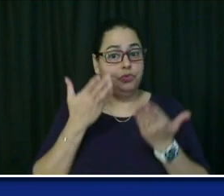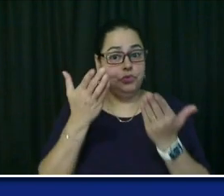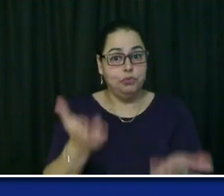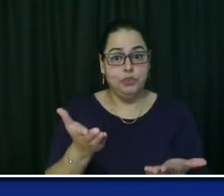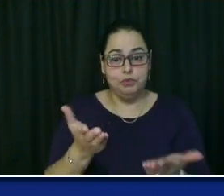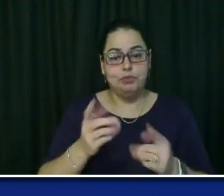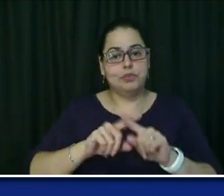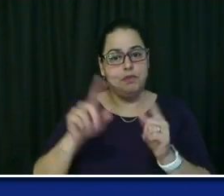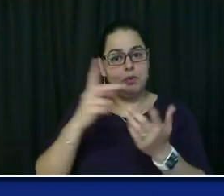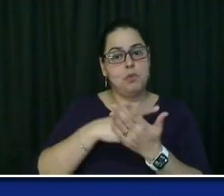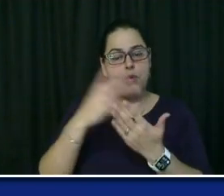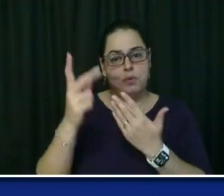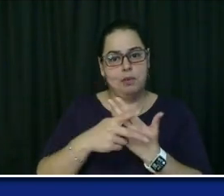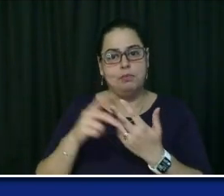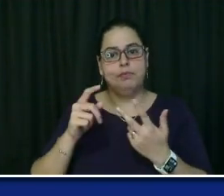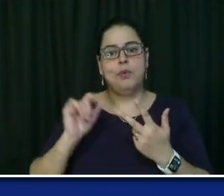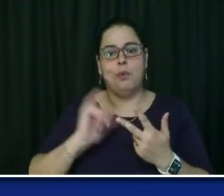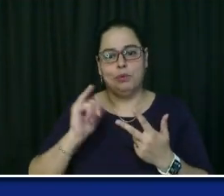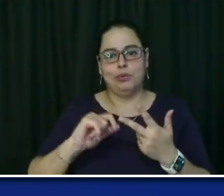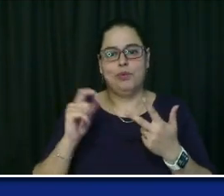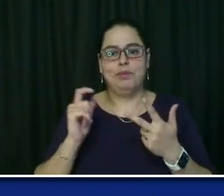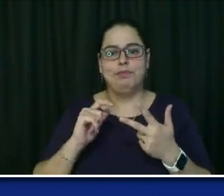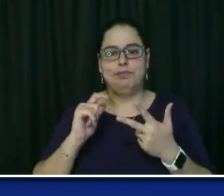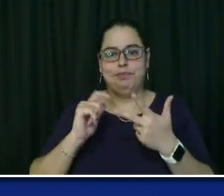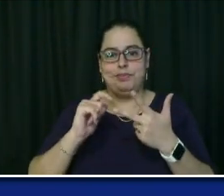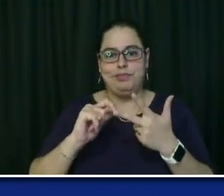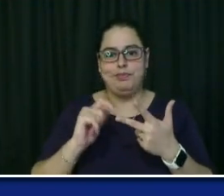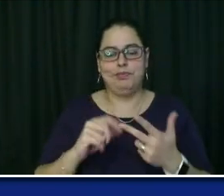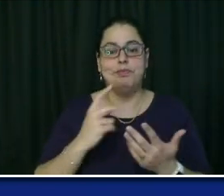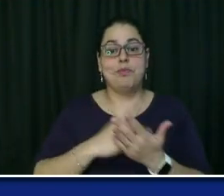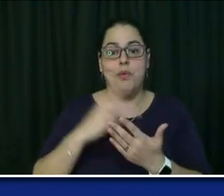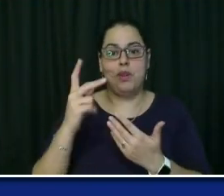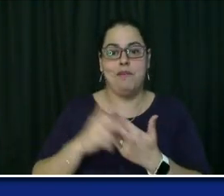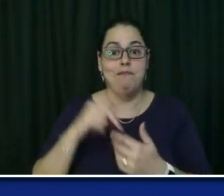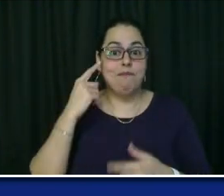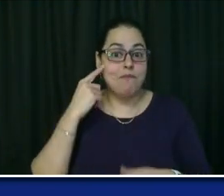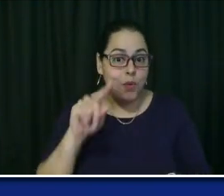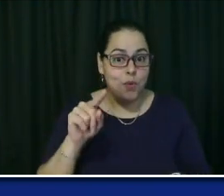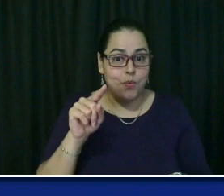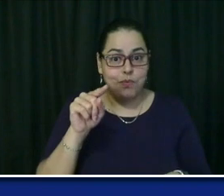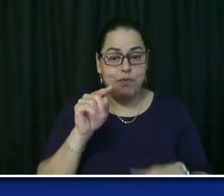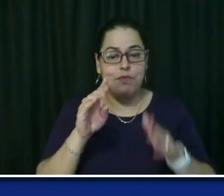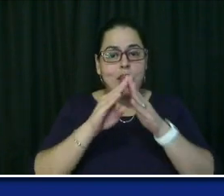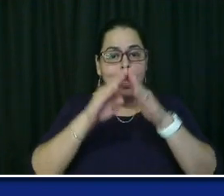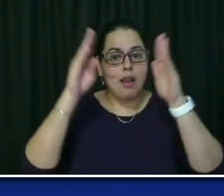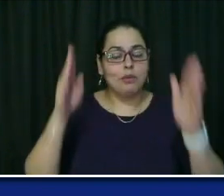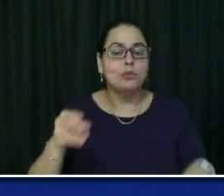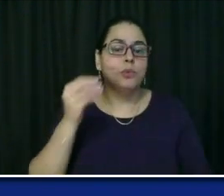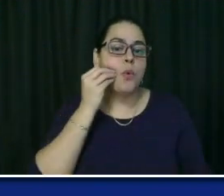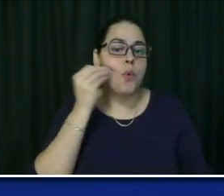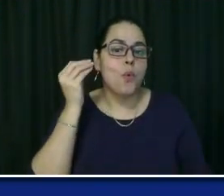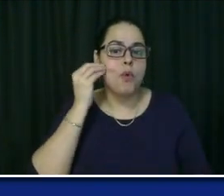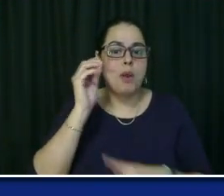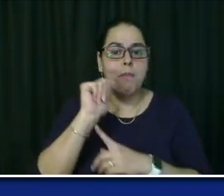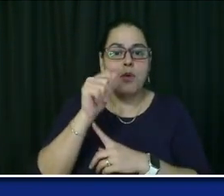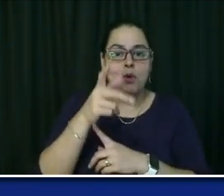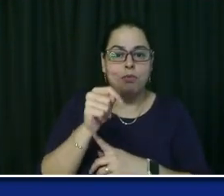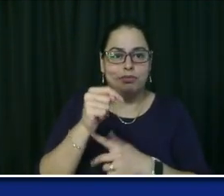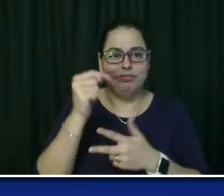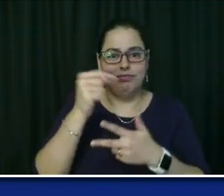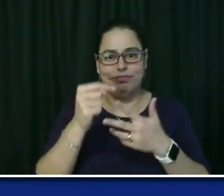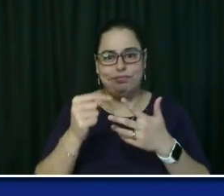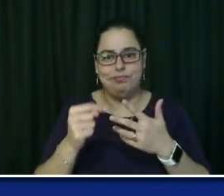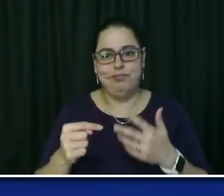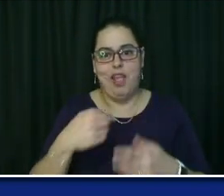and their housing needs. We have 4 separate programs. One of them deals with individuals who may be suffering foreclosure of a home that they